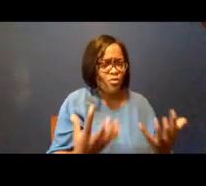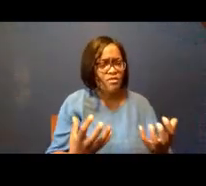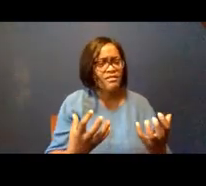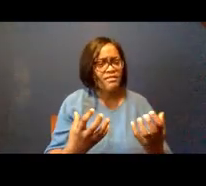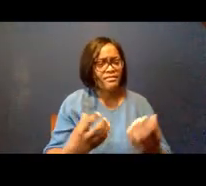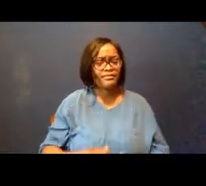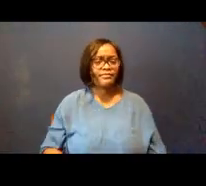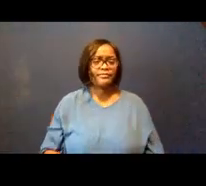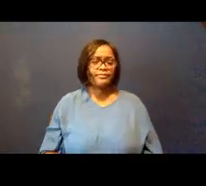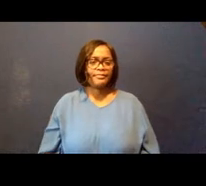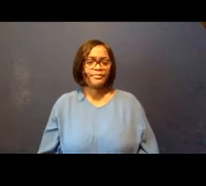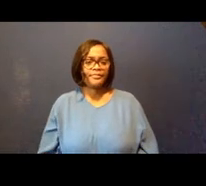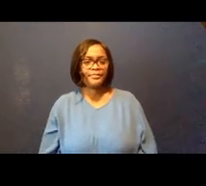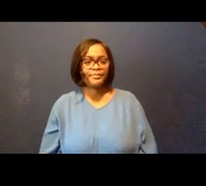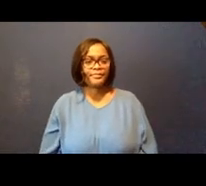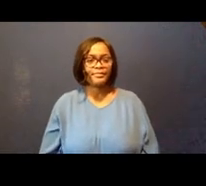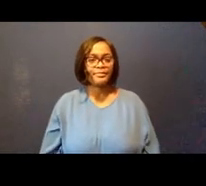bathtub.